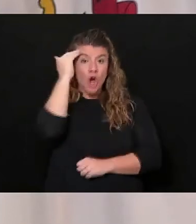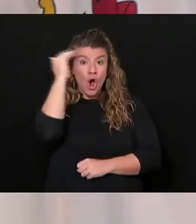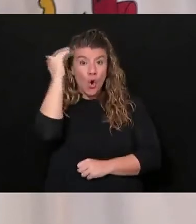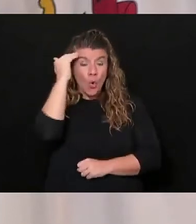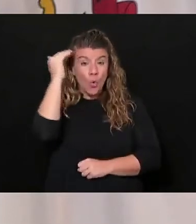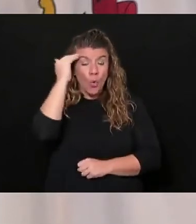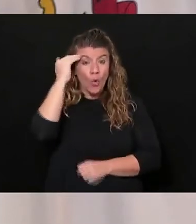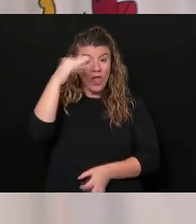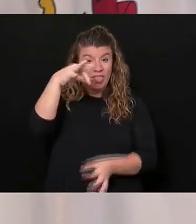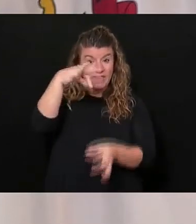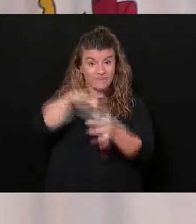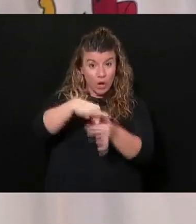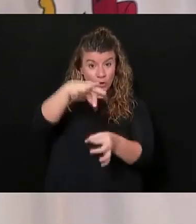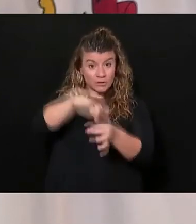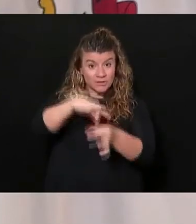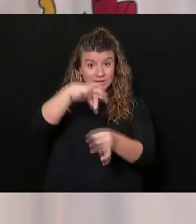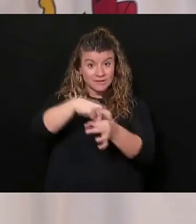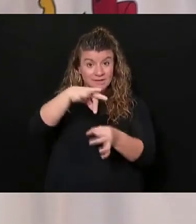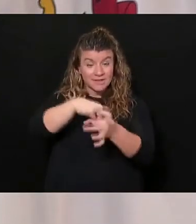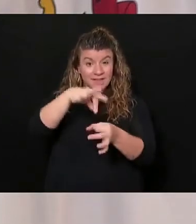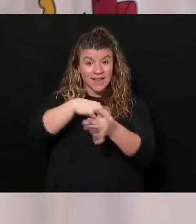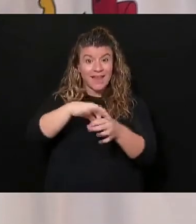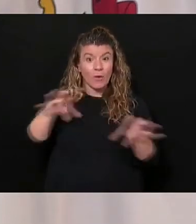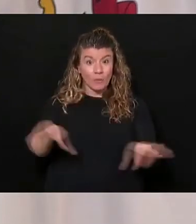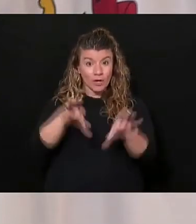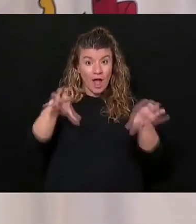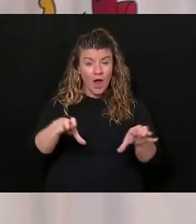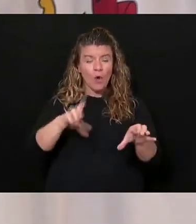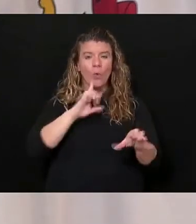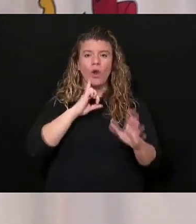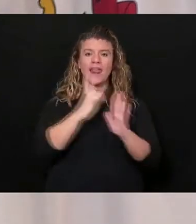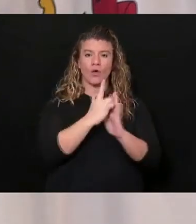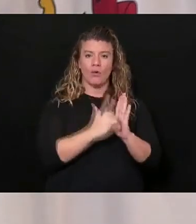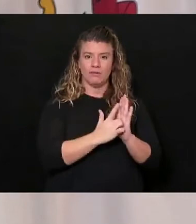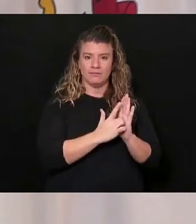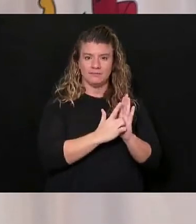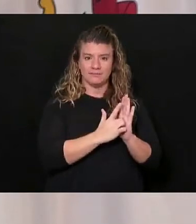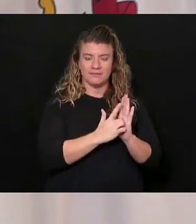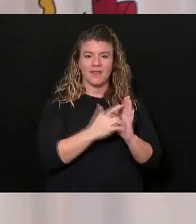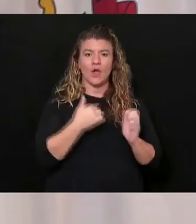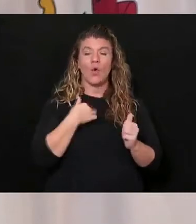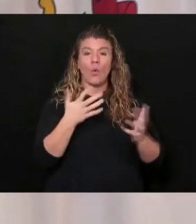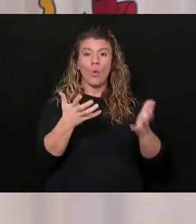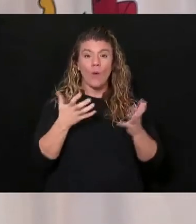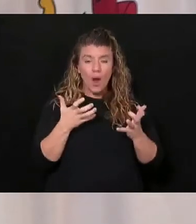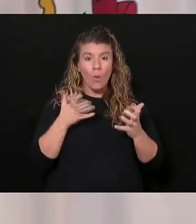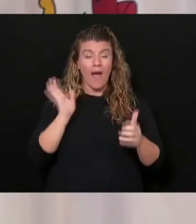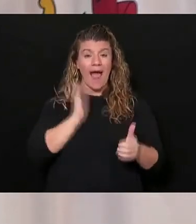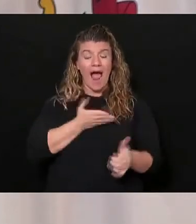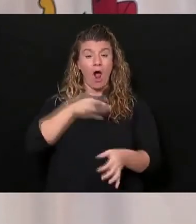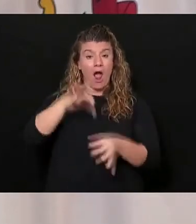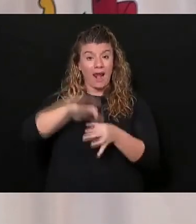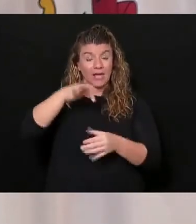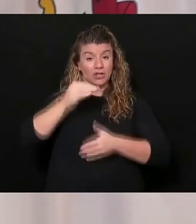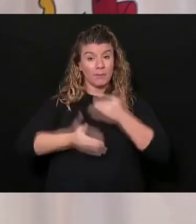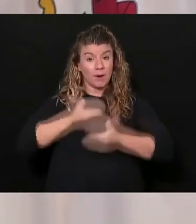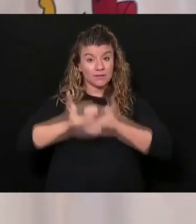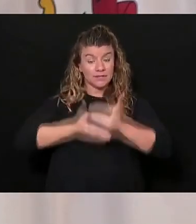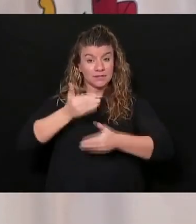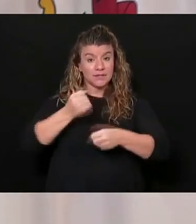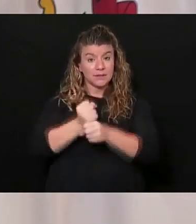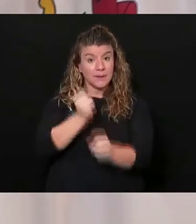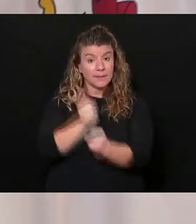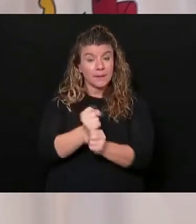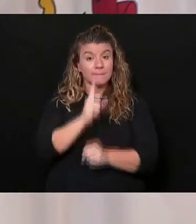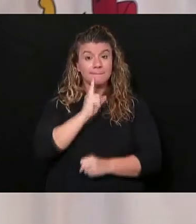the votes that were cast were legal votes, and we want our election process to be